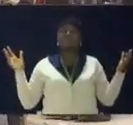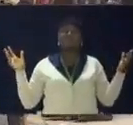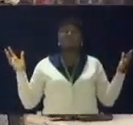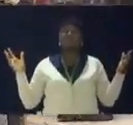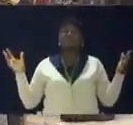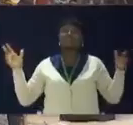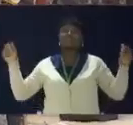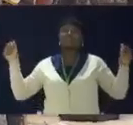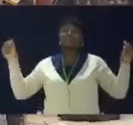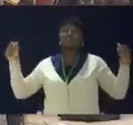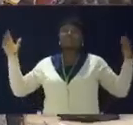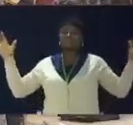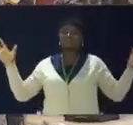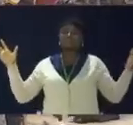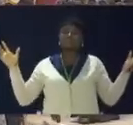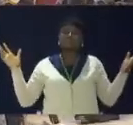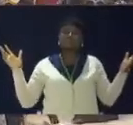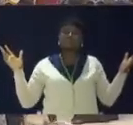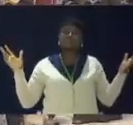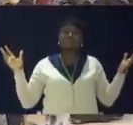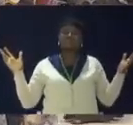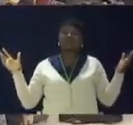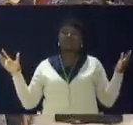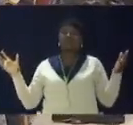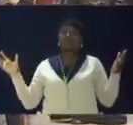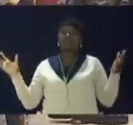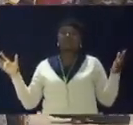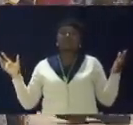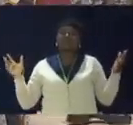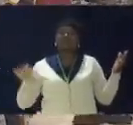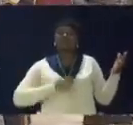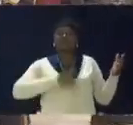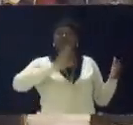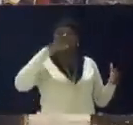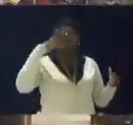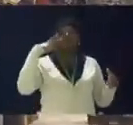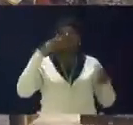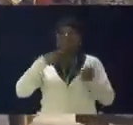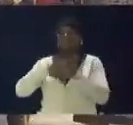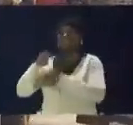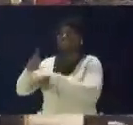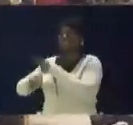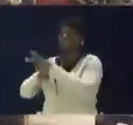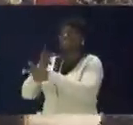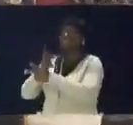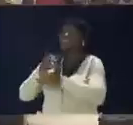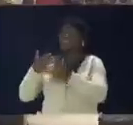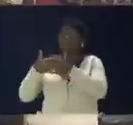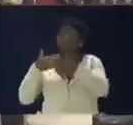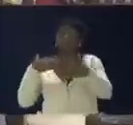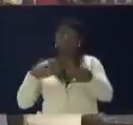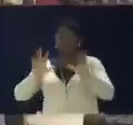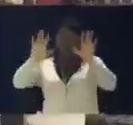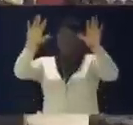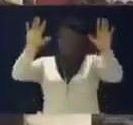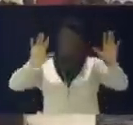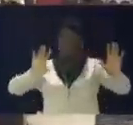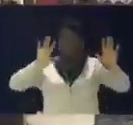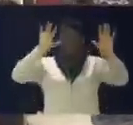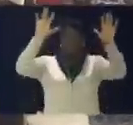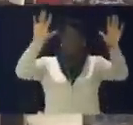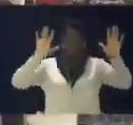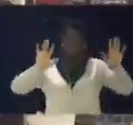Hallelujah. Hallelujah. I never see this kind of God before. Wonder, wonder, wonder,